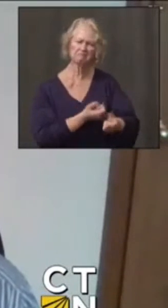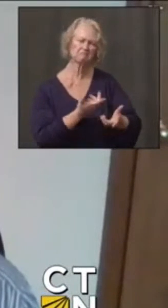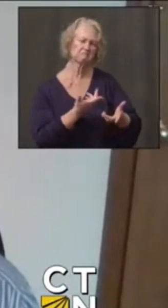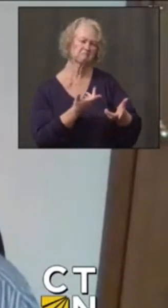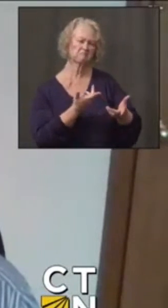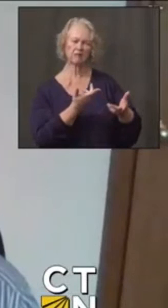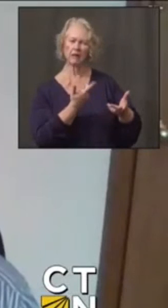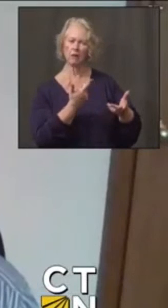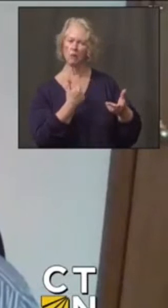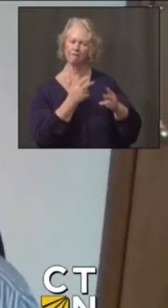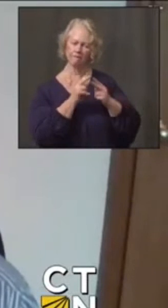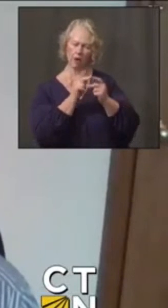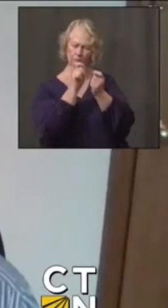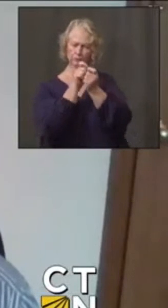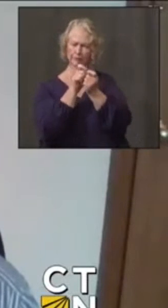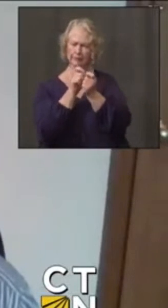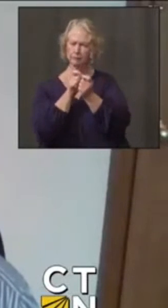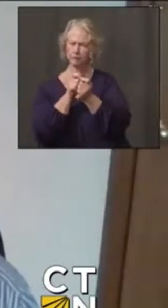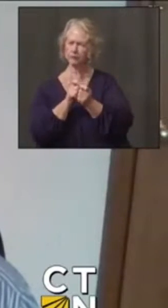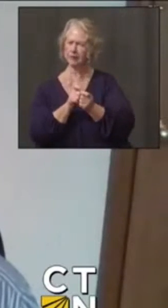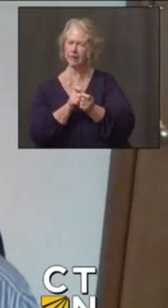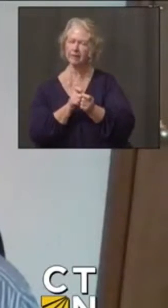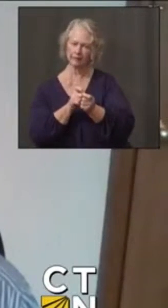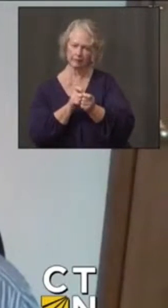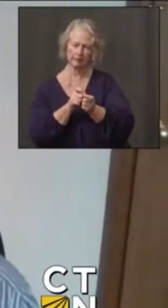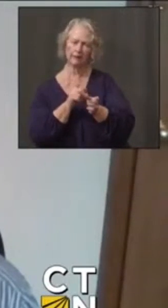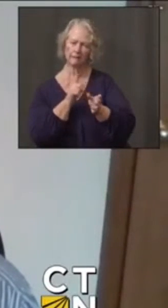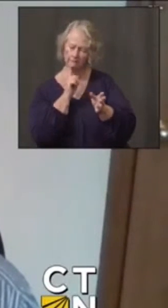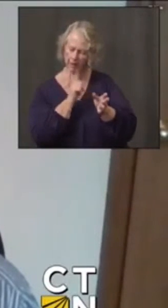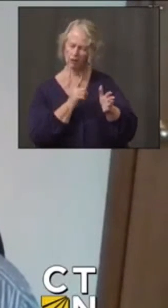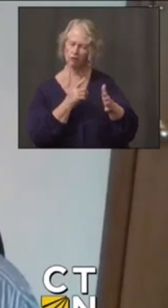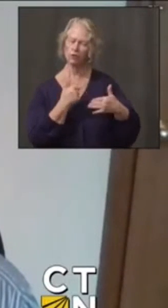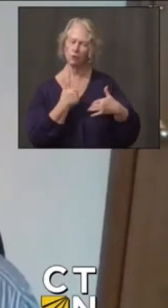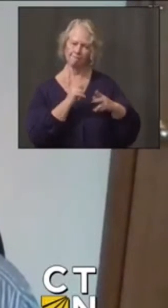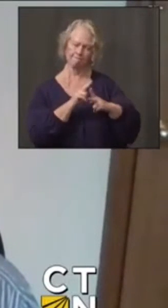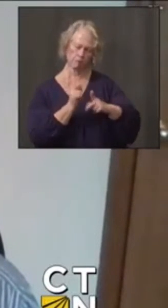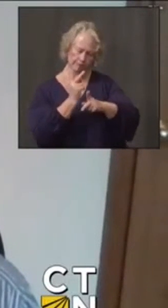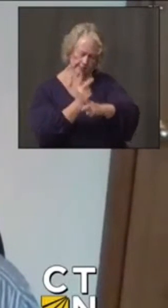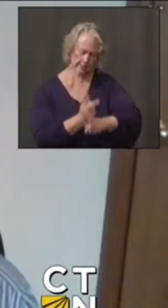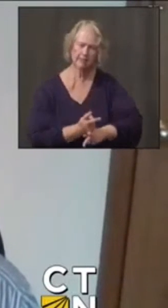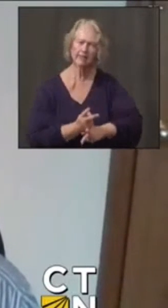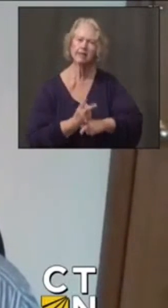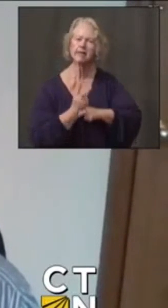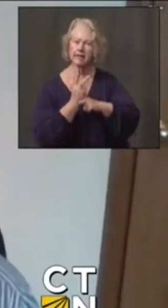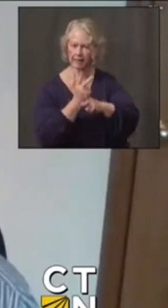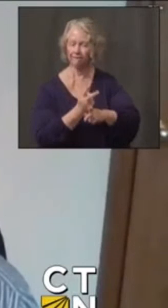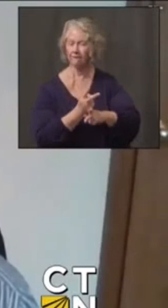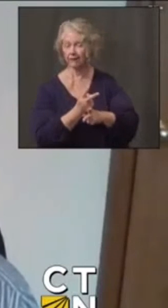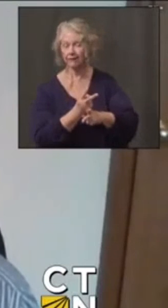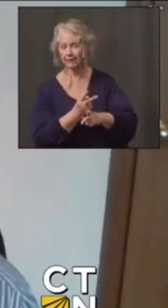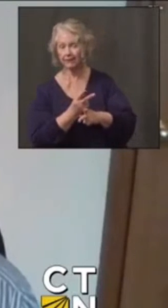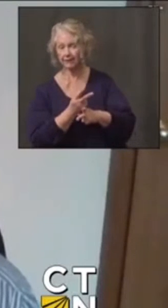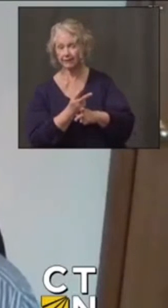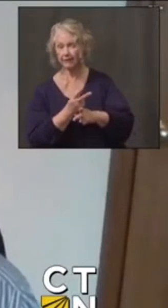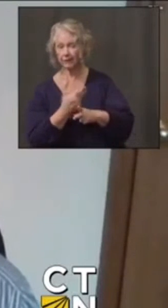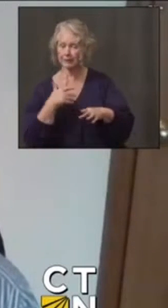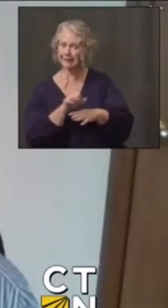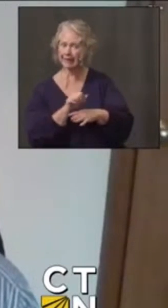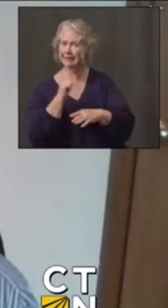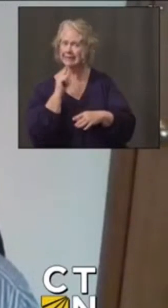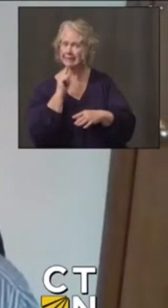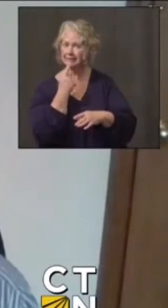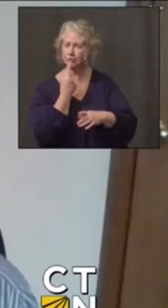T crossed, and this is just a very precise, very serious, and we are just